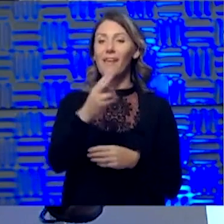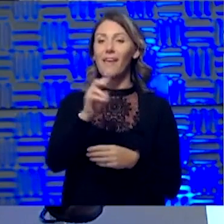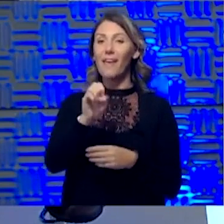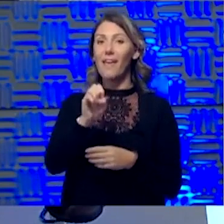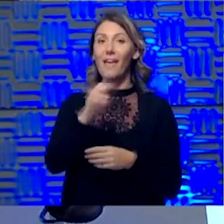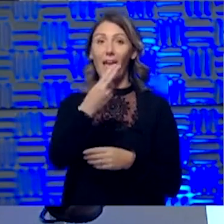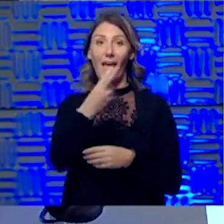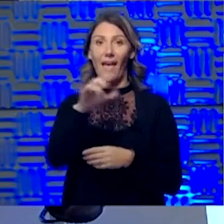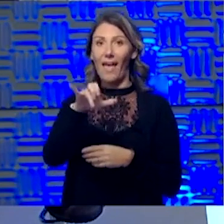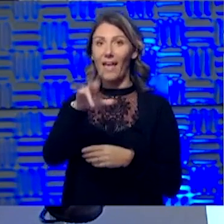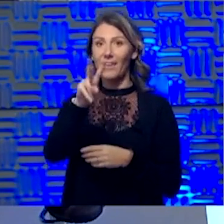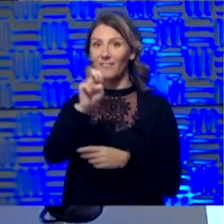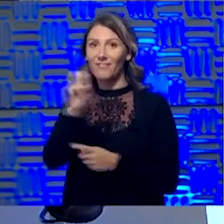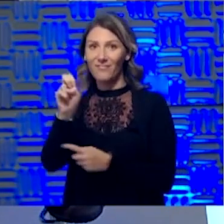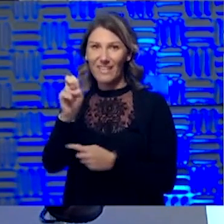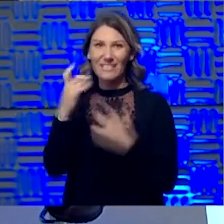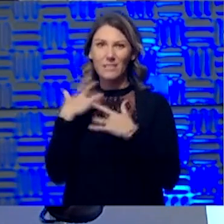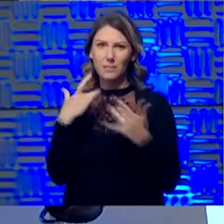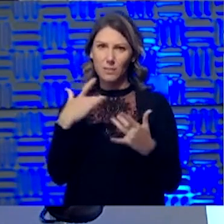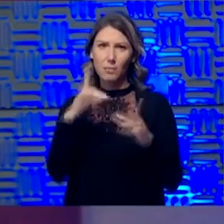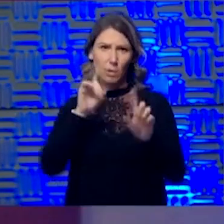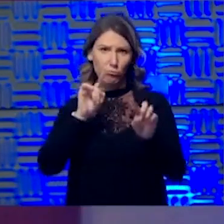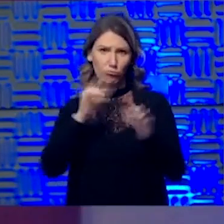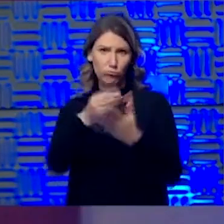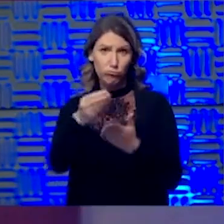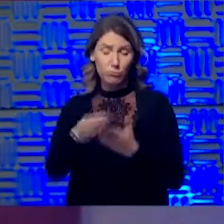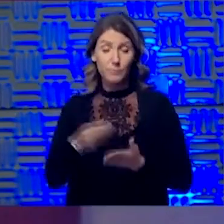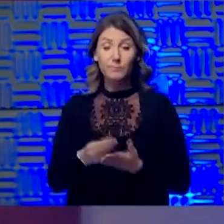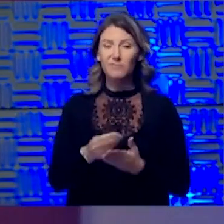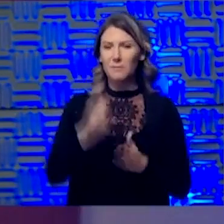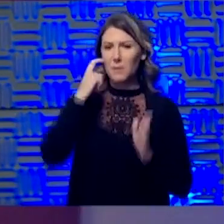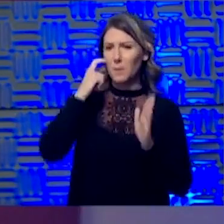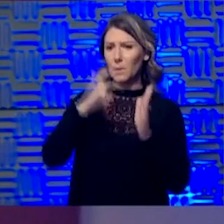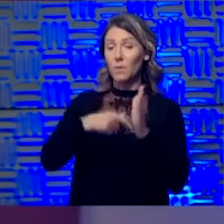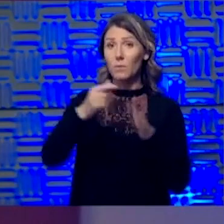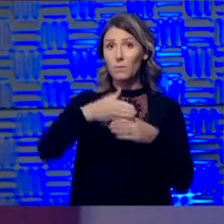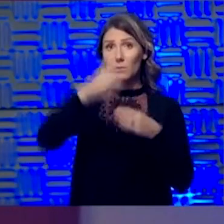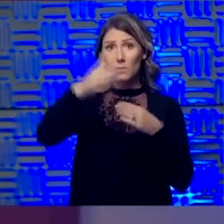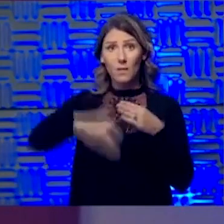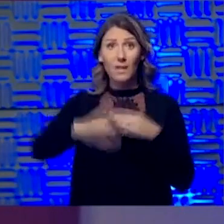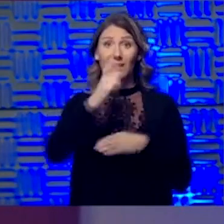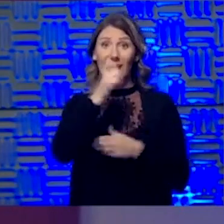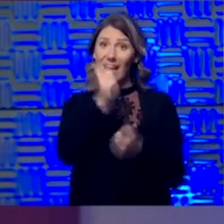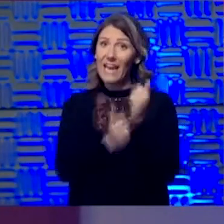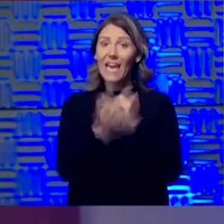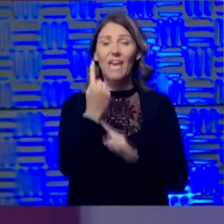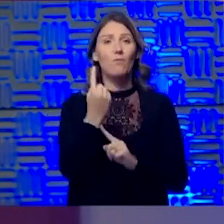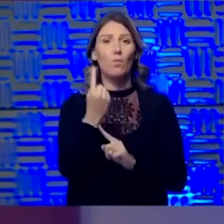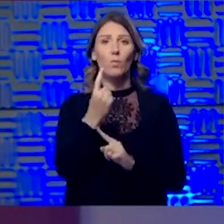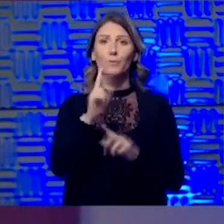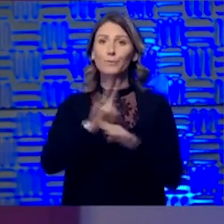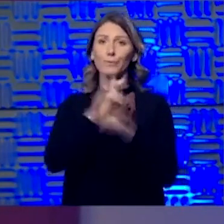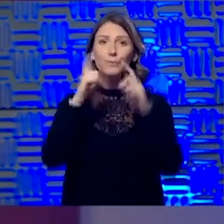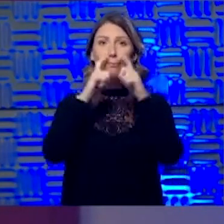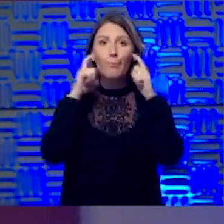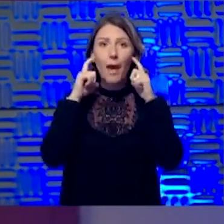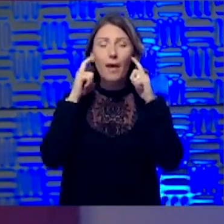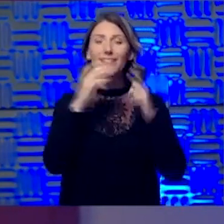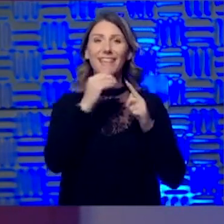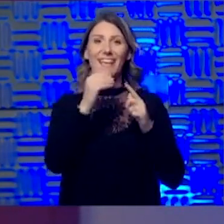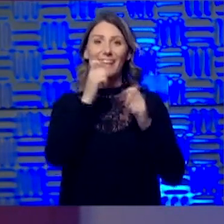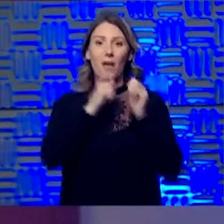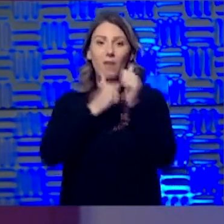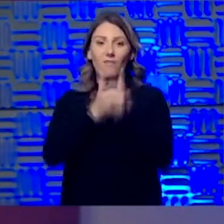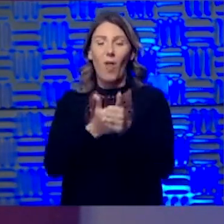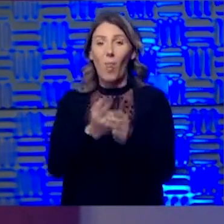of the things that I noticed this weekend is that not everyone is wearing a mask and not everyone is following the one-way signage. Oh